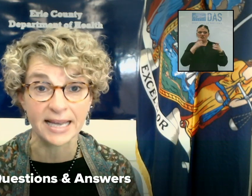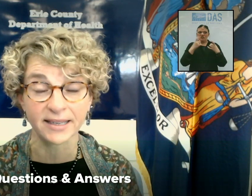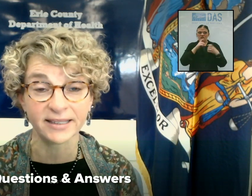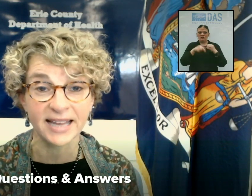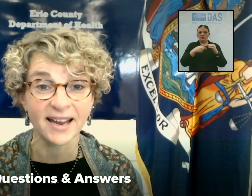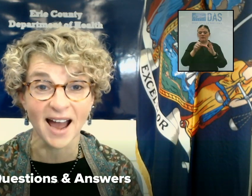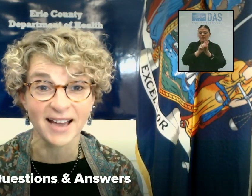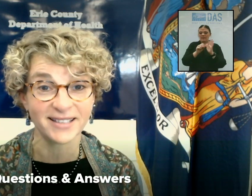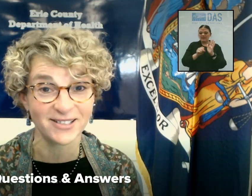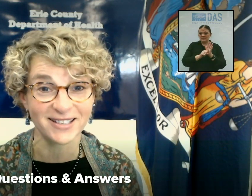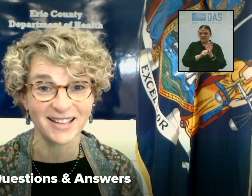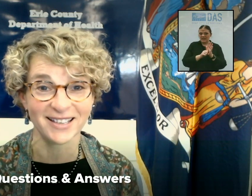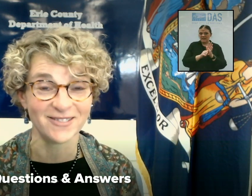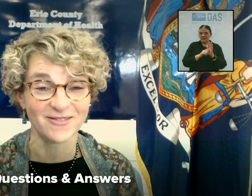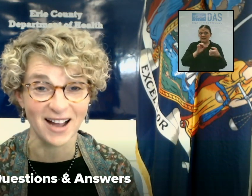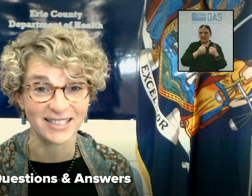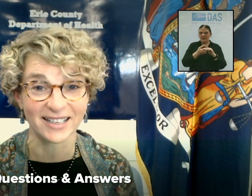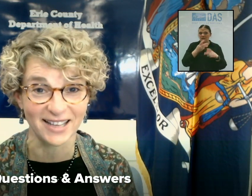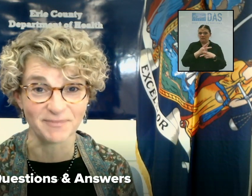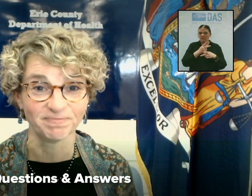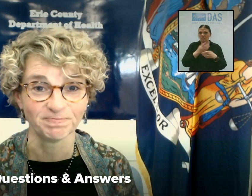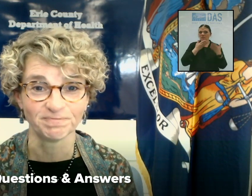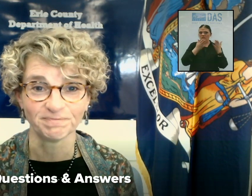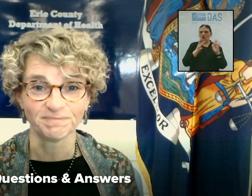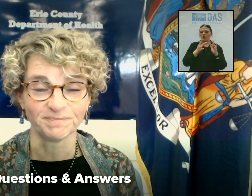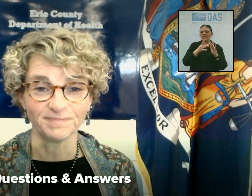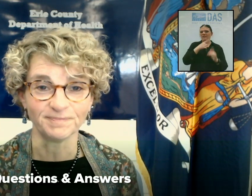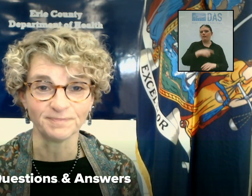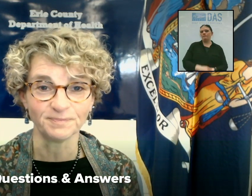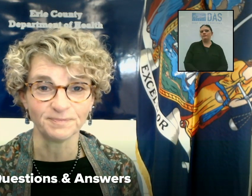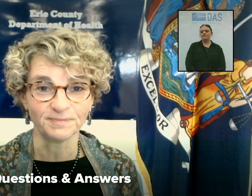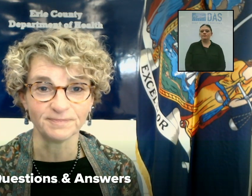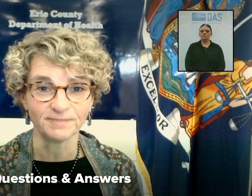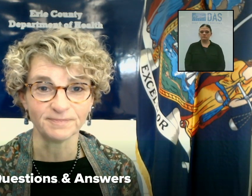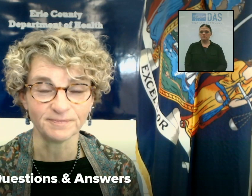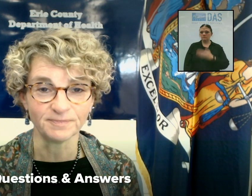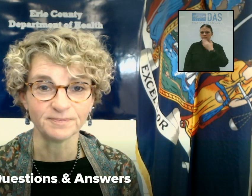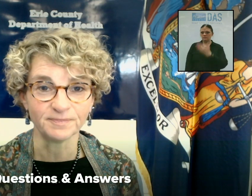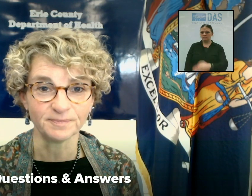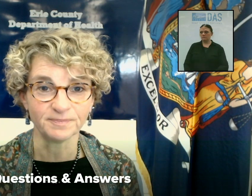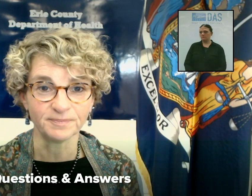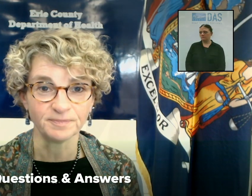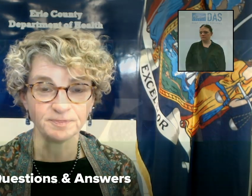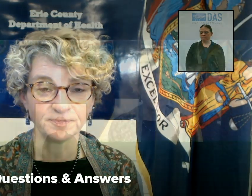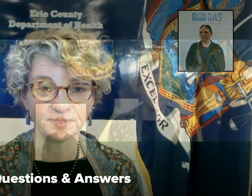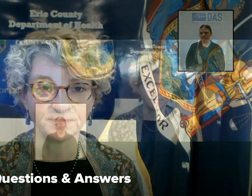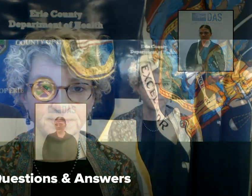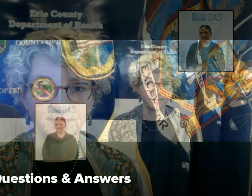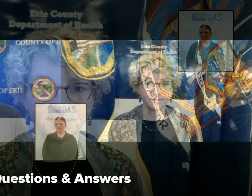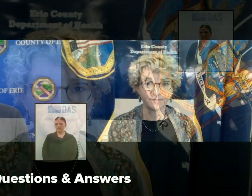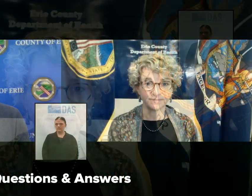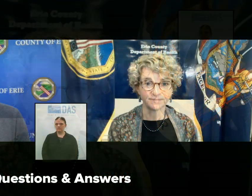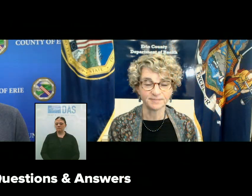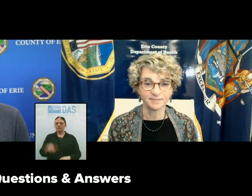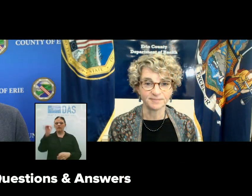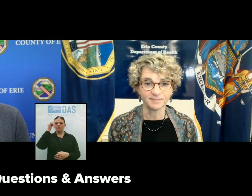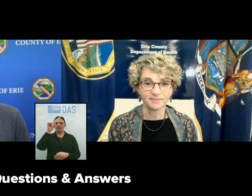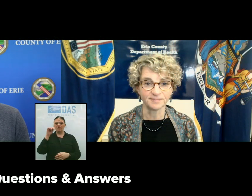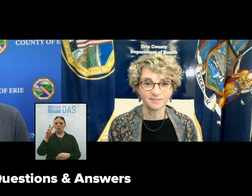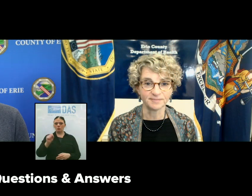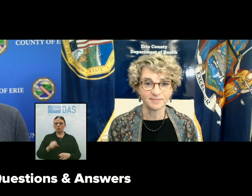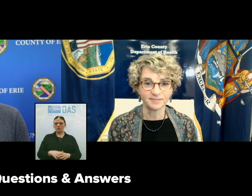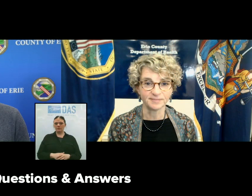department is handling that, I suggest that you contact them. Thank you. Sandra Tan from the Buffalo